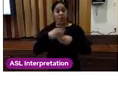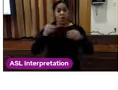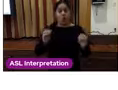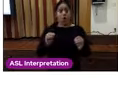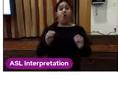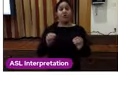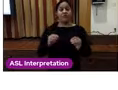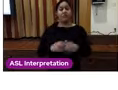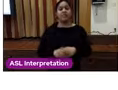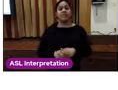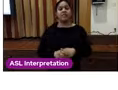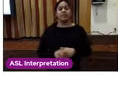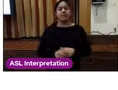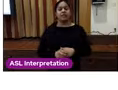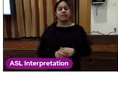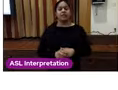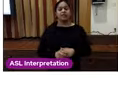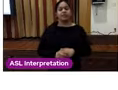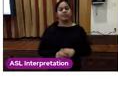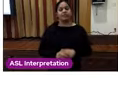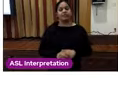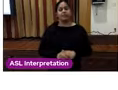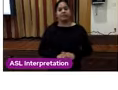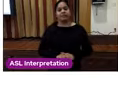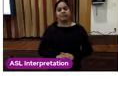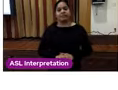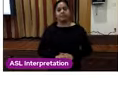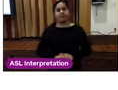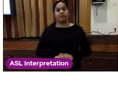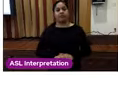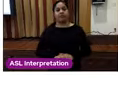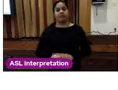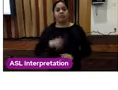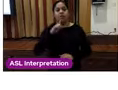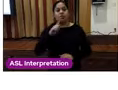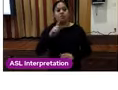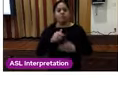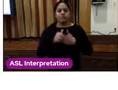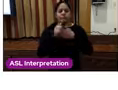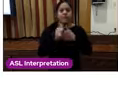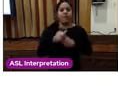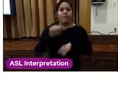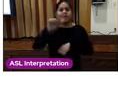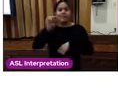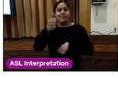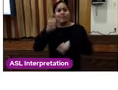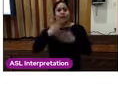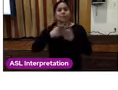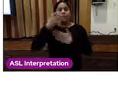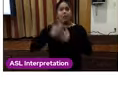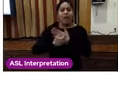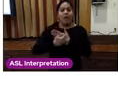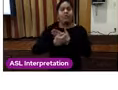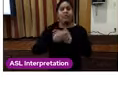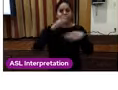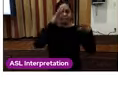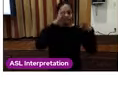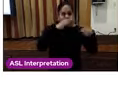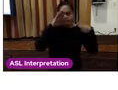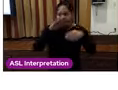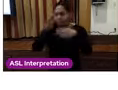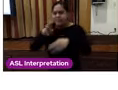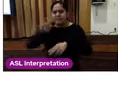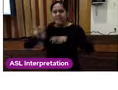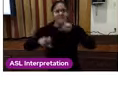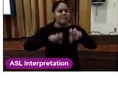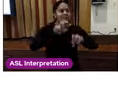led about 10 community projects in our district with concentrated investments in